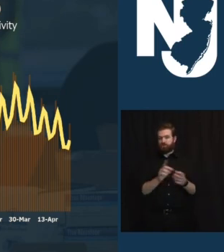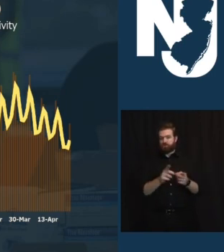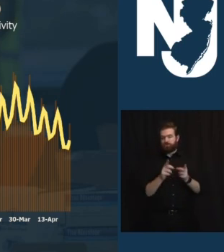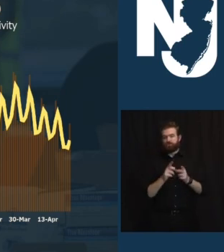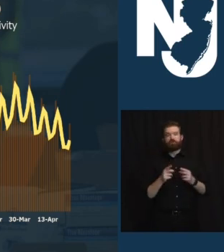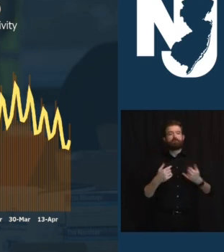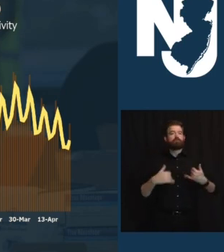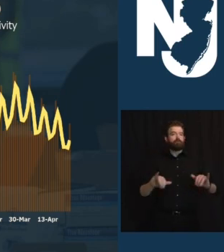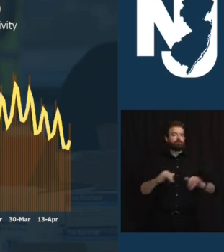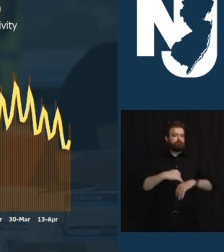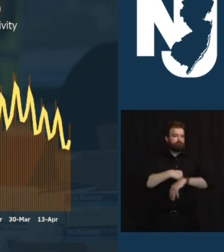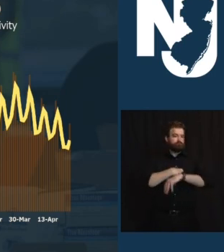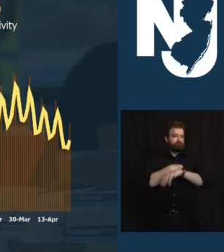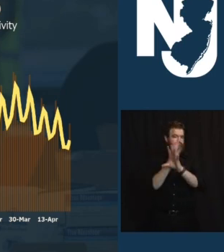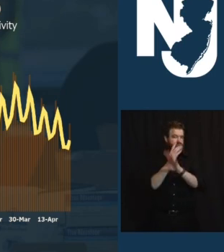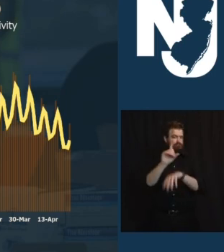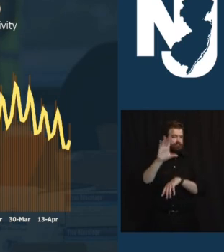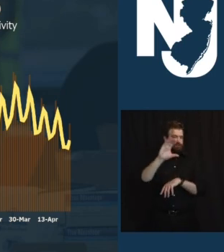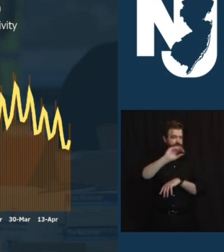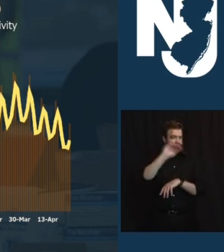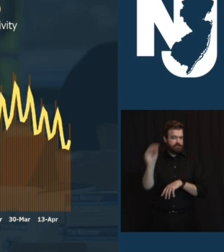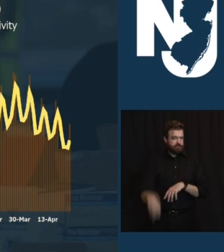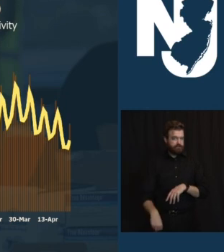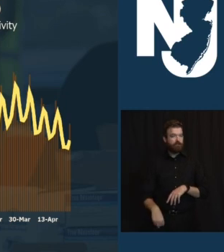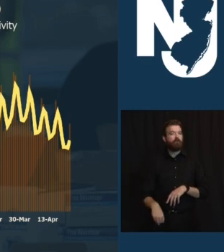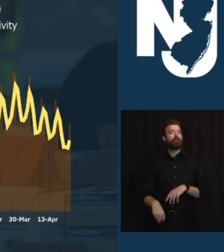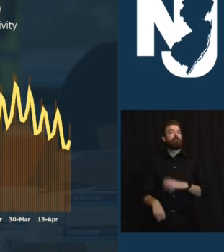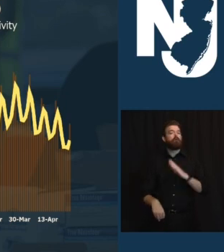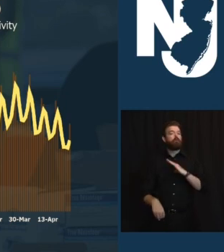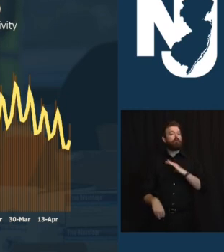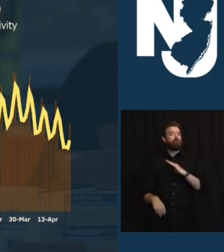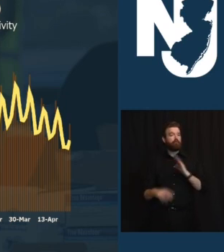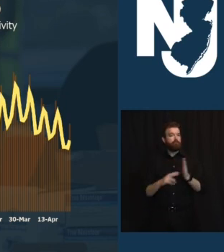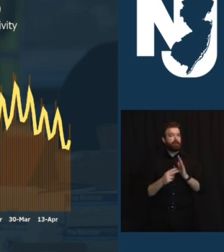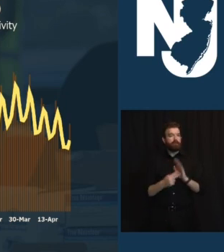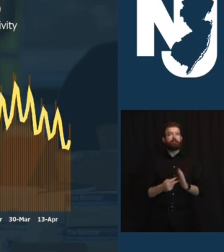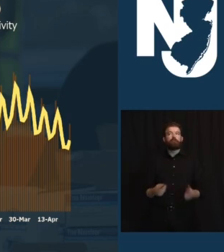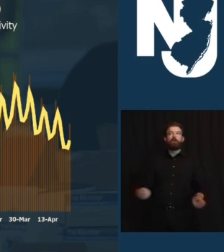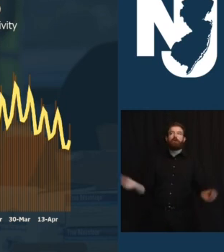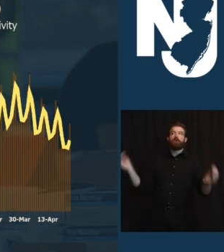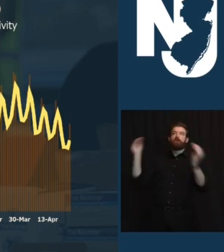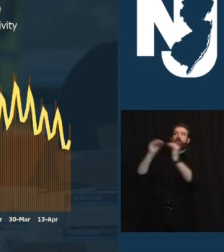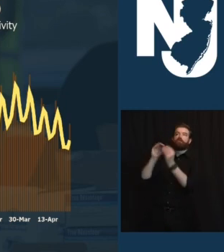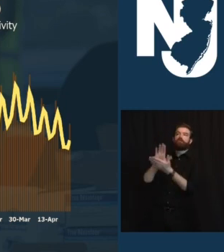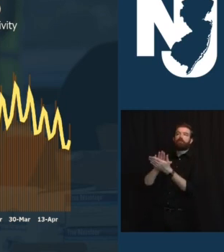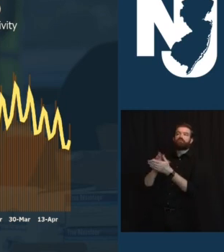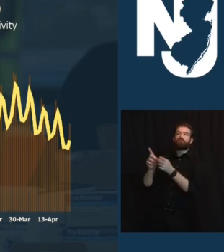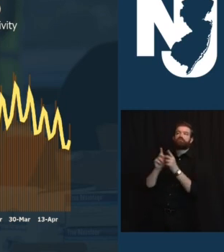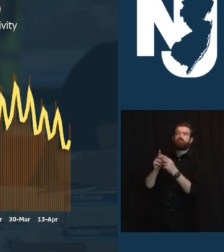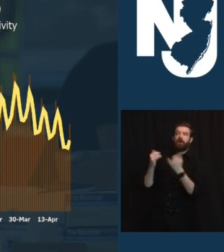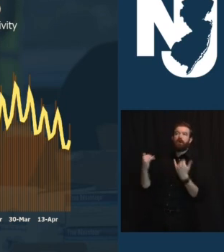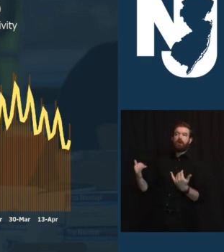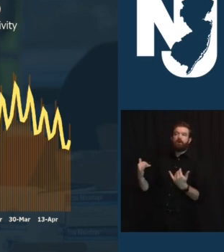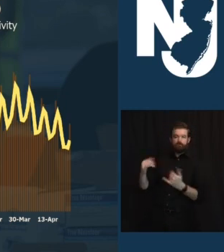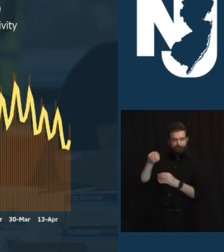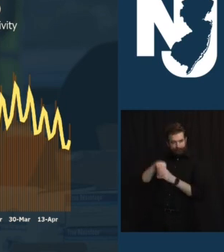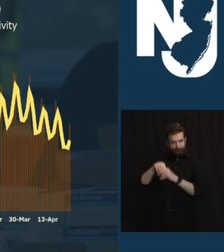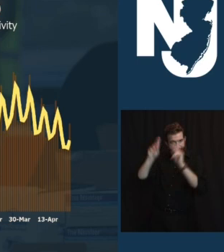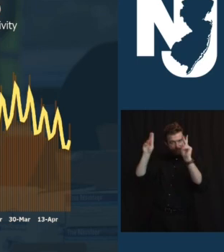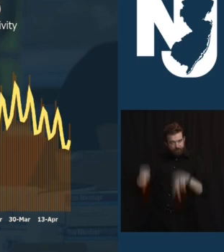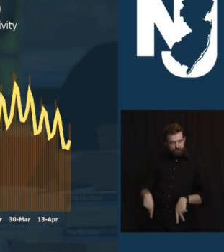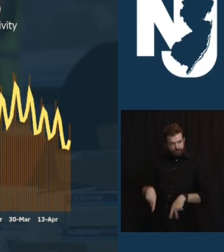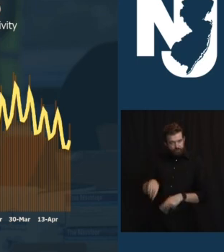posture. That's down 22 just from 2 days ago. This impacts roughly 115,000